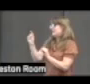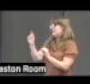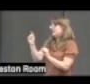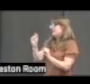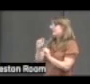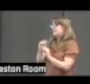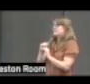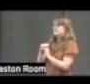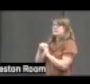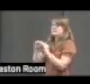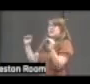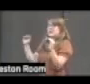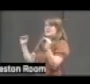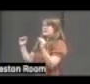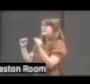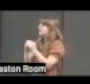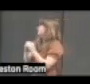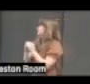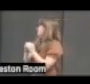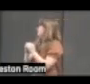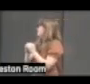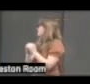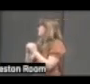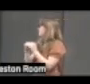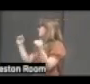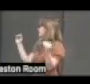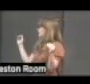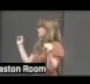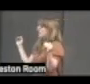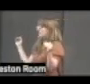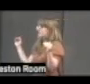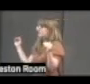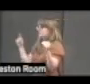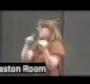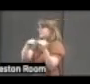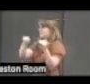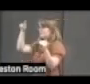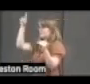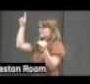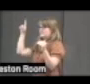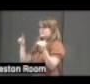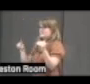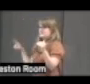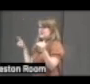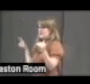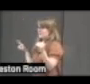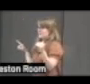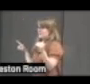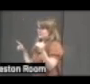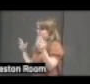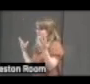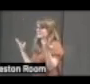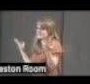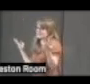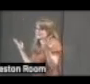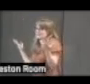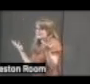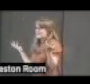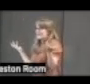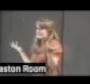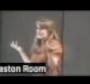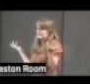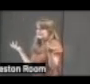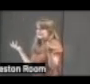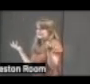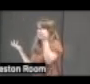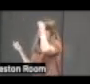period. So we do a lot of urinary analysis of their hormones to see exactly when they're ovulating, like you do if you're